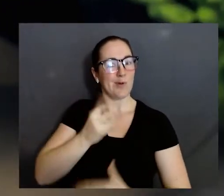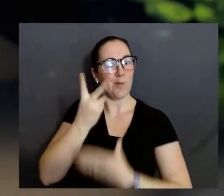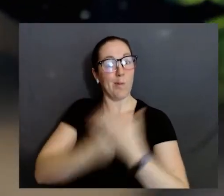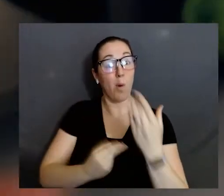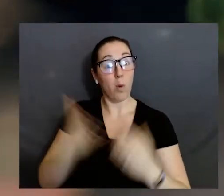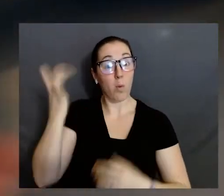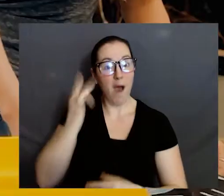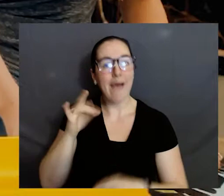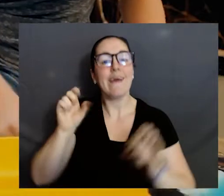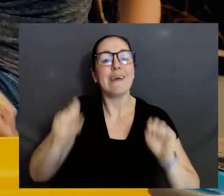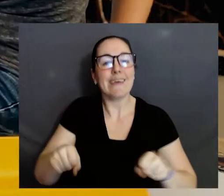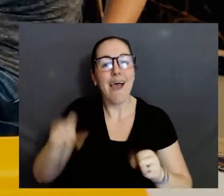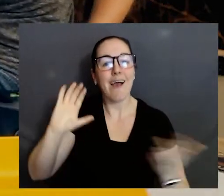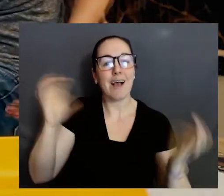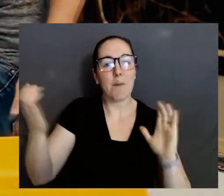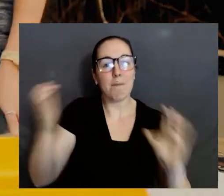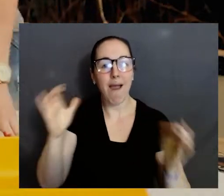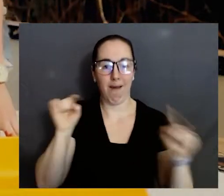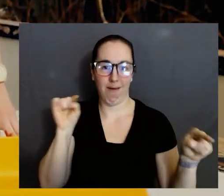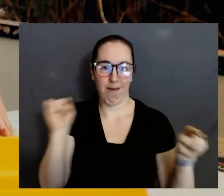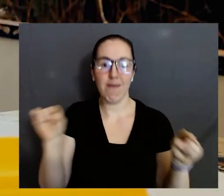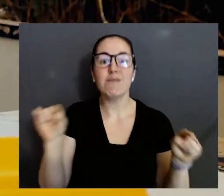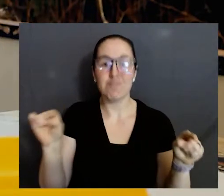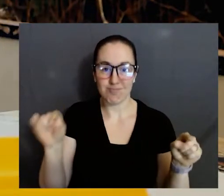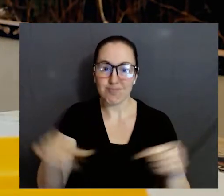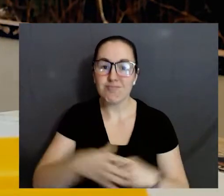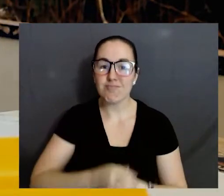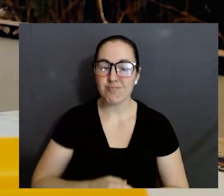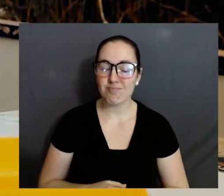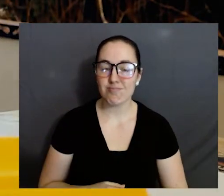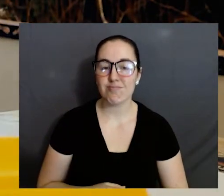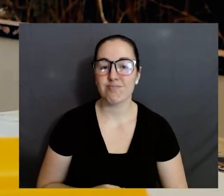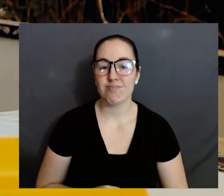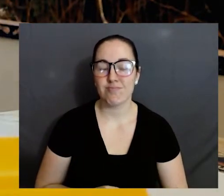experienced pain, because then you're able to compare the difference.